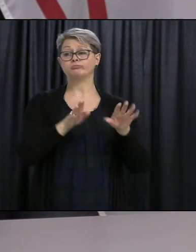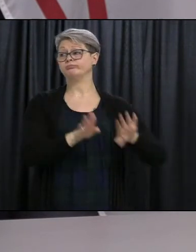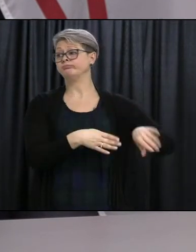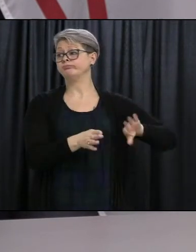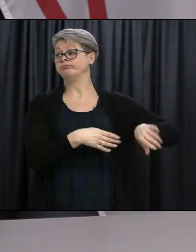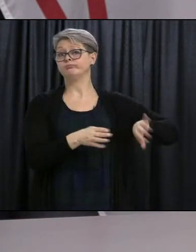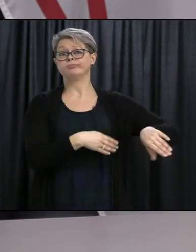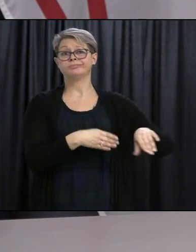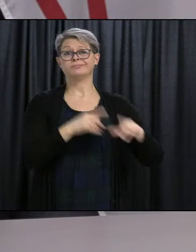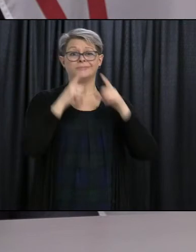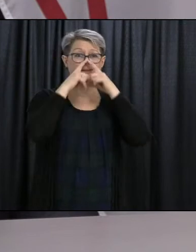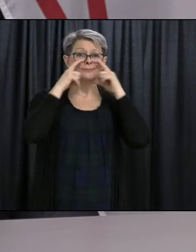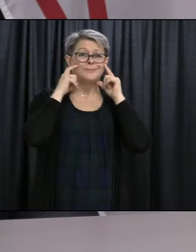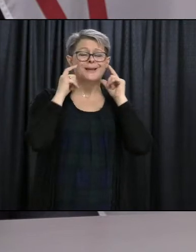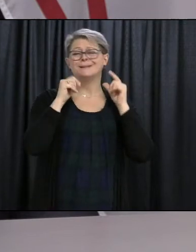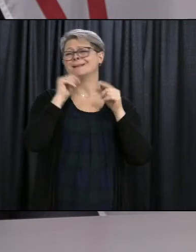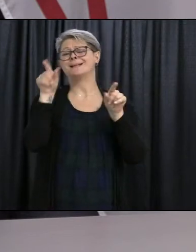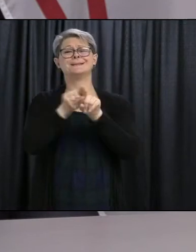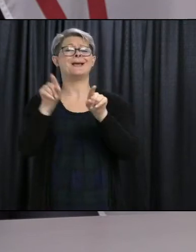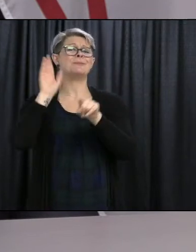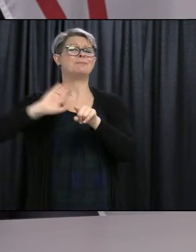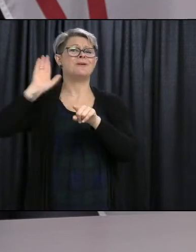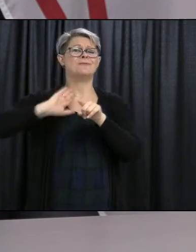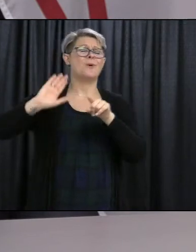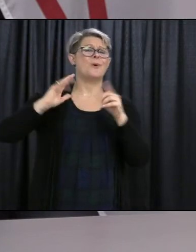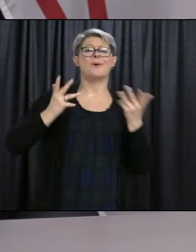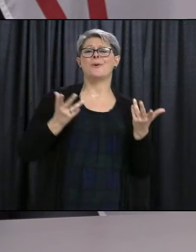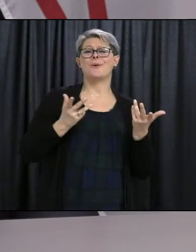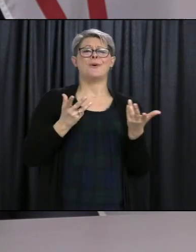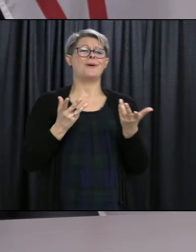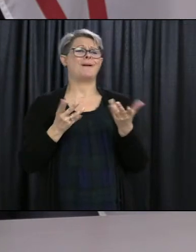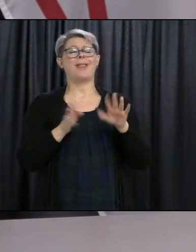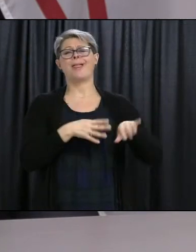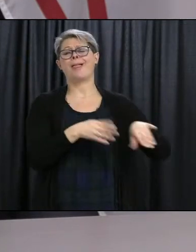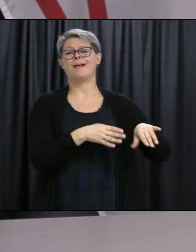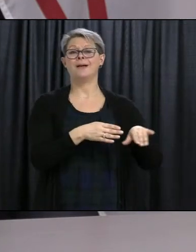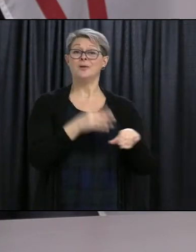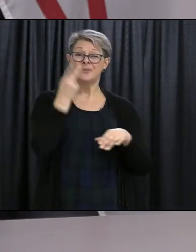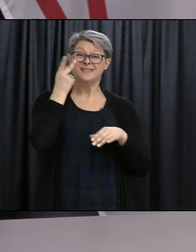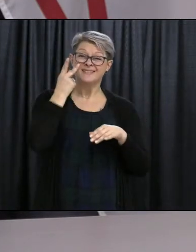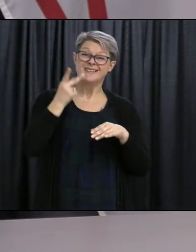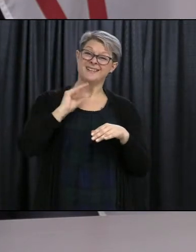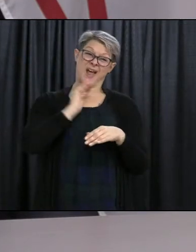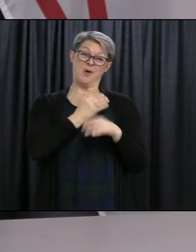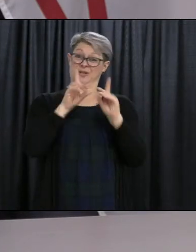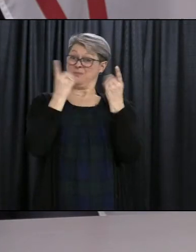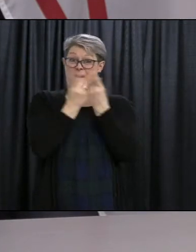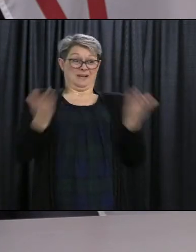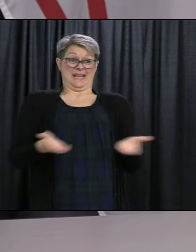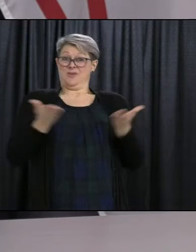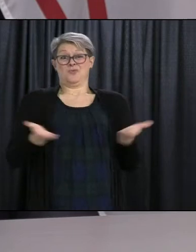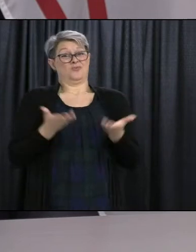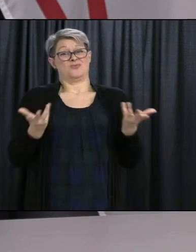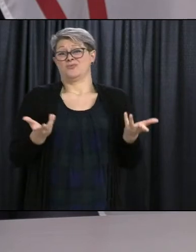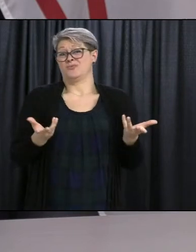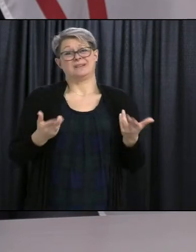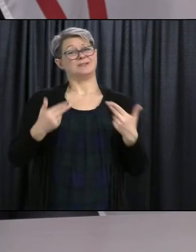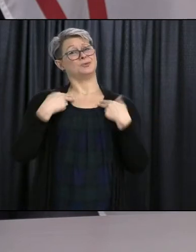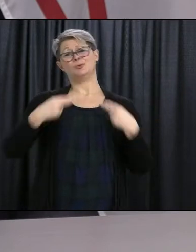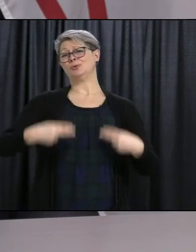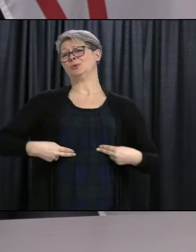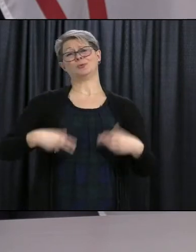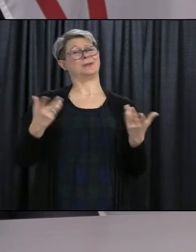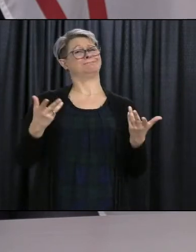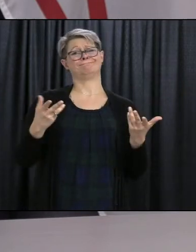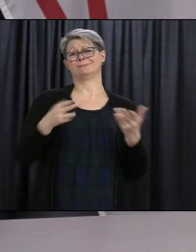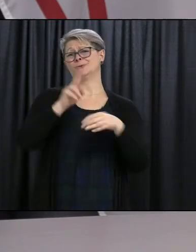think we weren't wearing our masks as much as we should have. I mean, we saw that in our own department. It's human nature, and it happens.